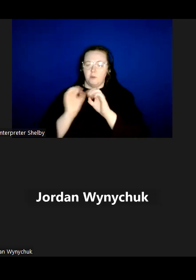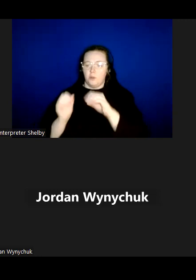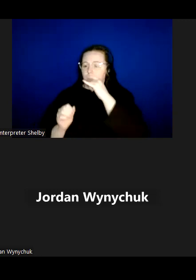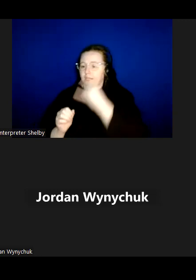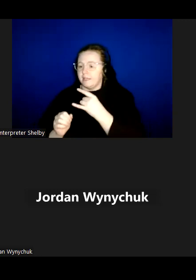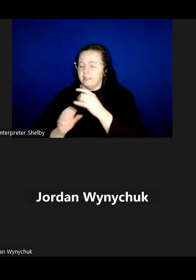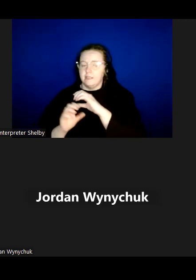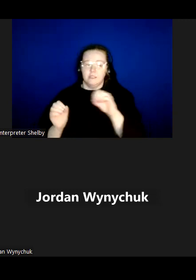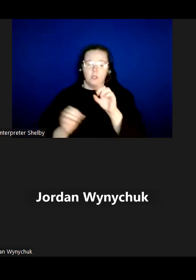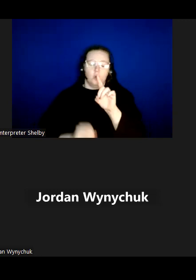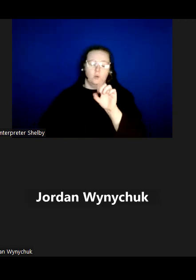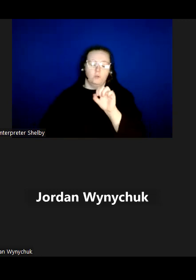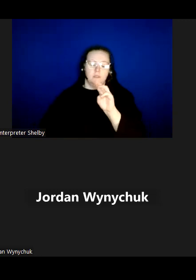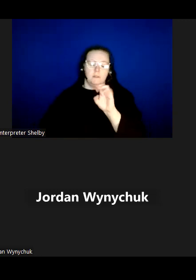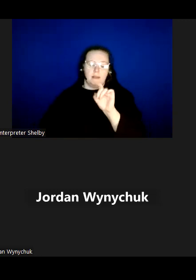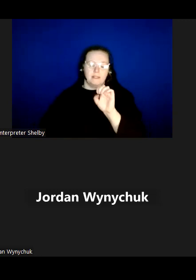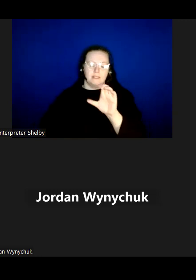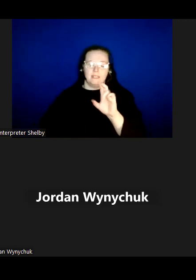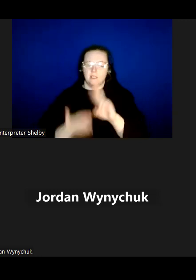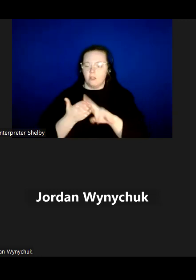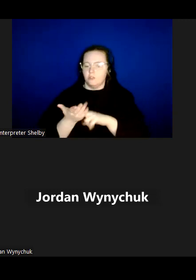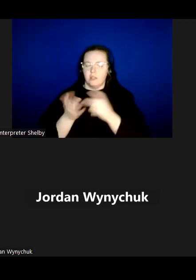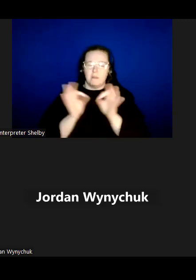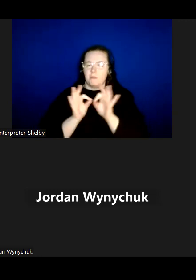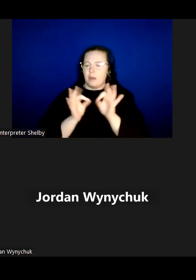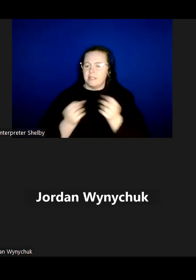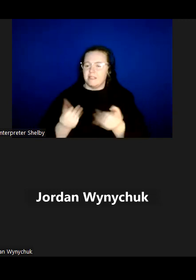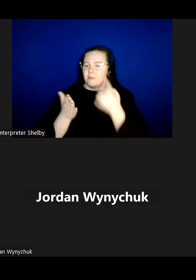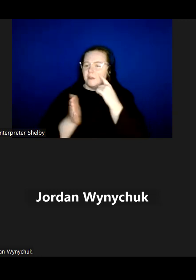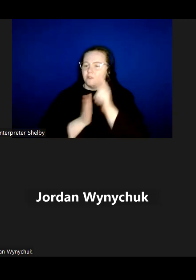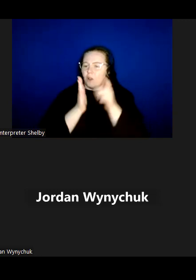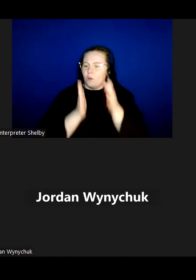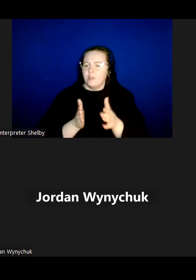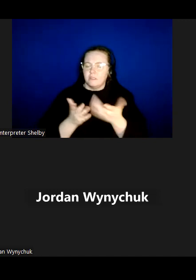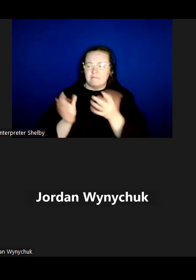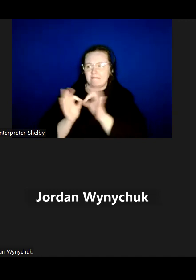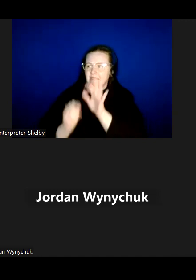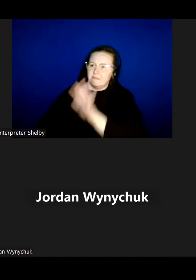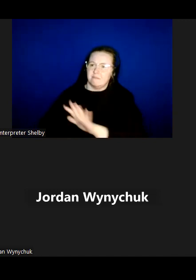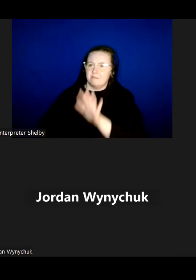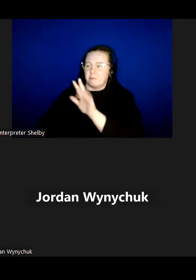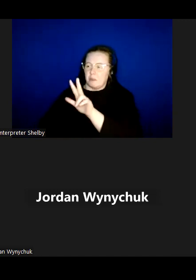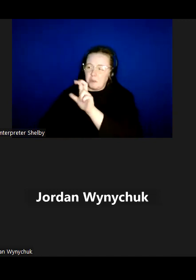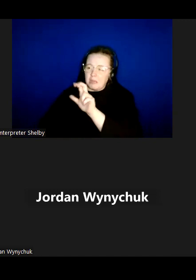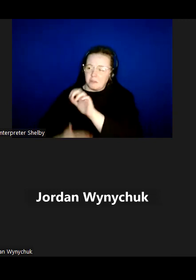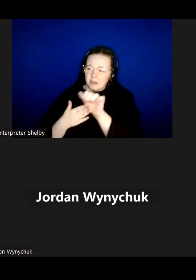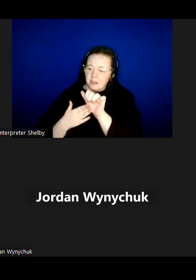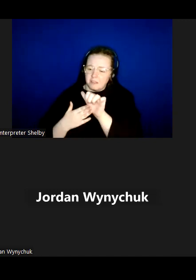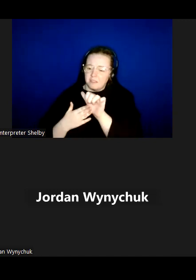domestic contract. The cheapest I've seen here lately is about $300, going